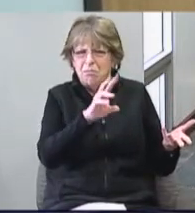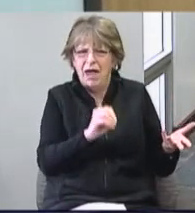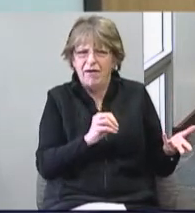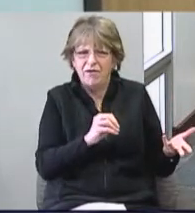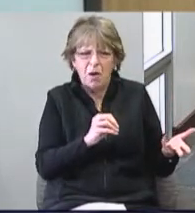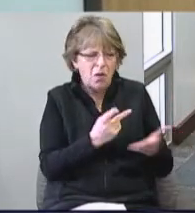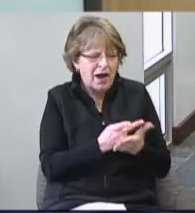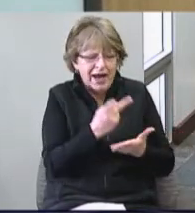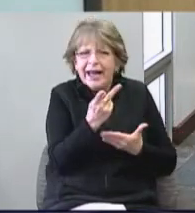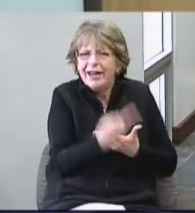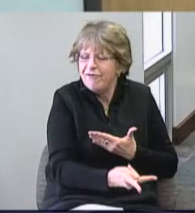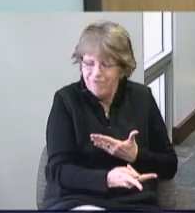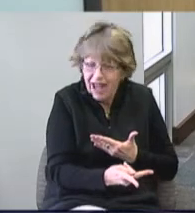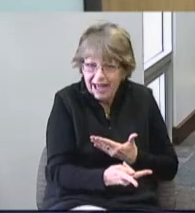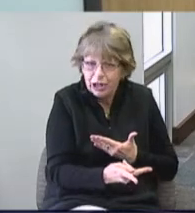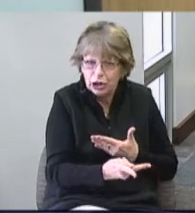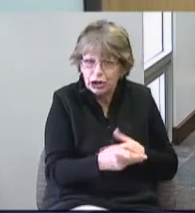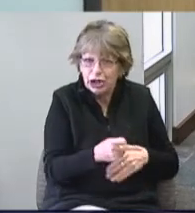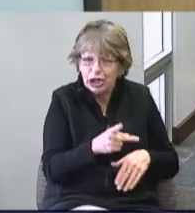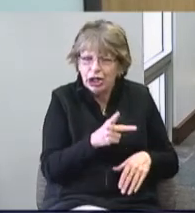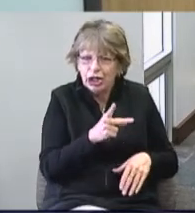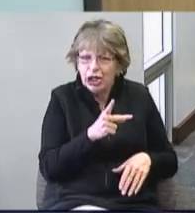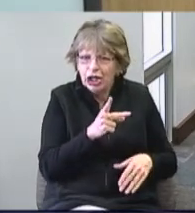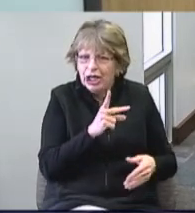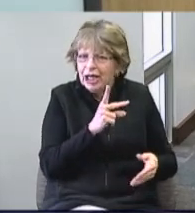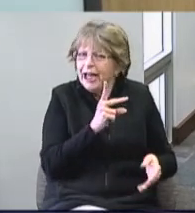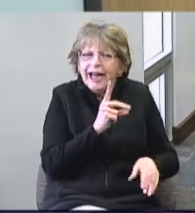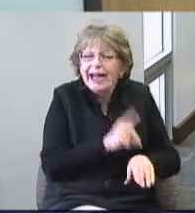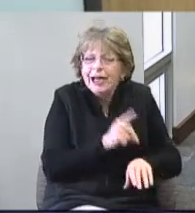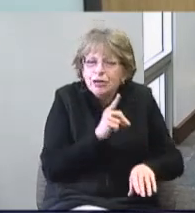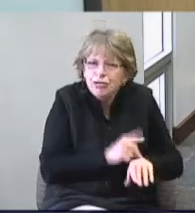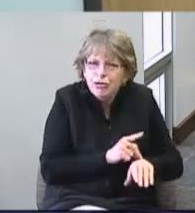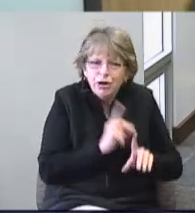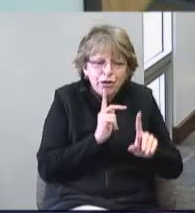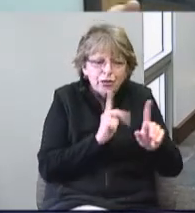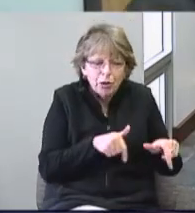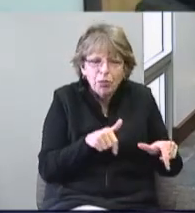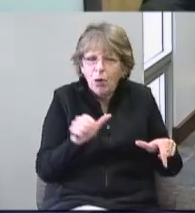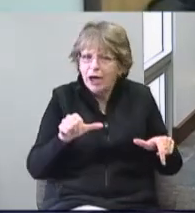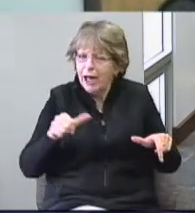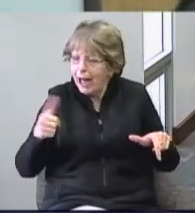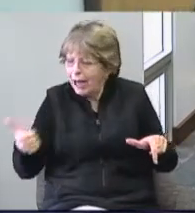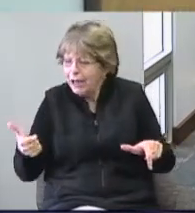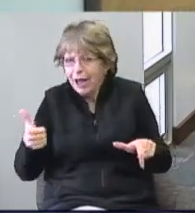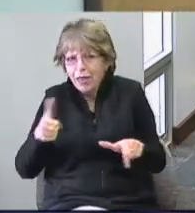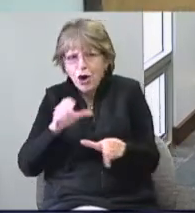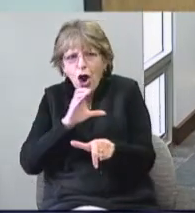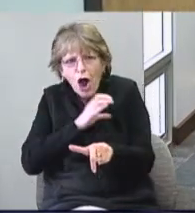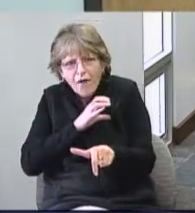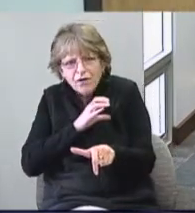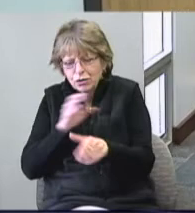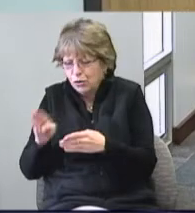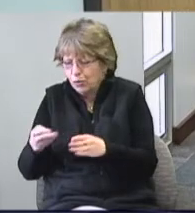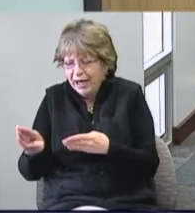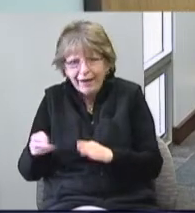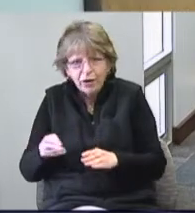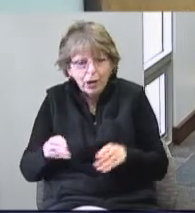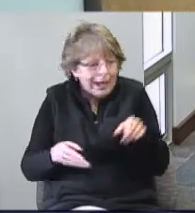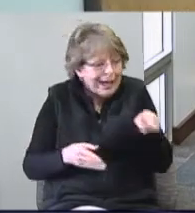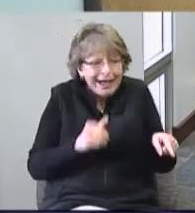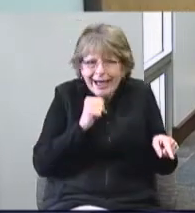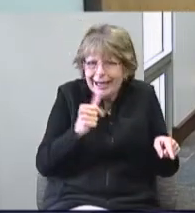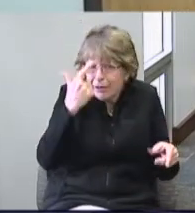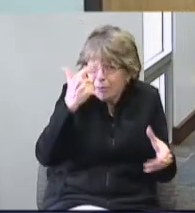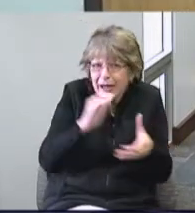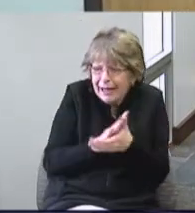report another officer's misconduct. Officer Malvo did not believe Officer Ragosa.